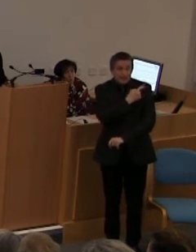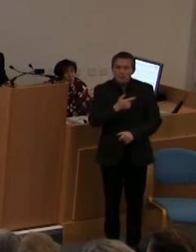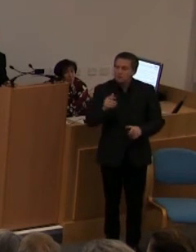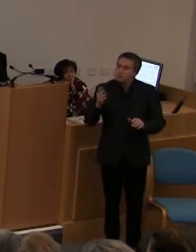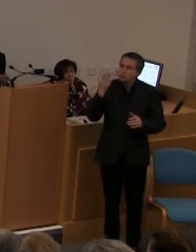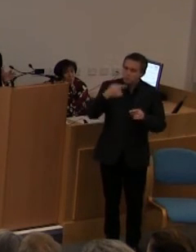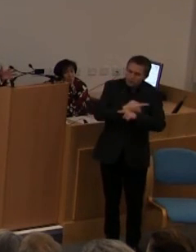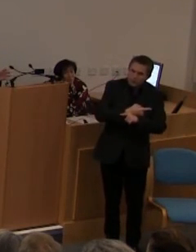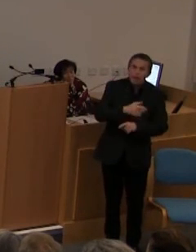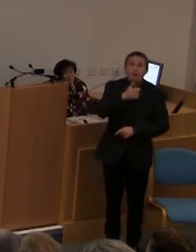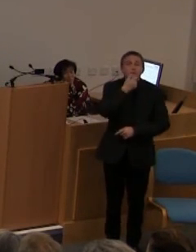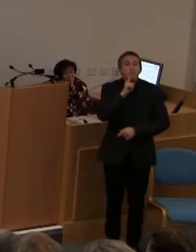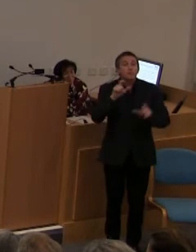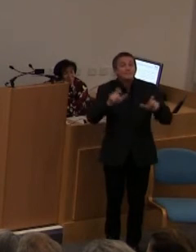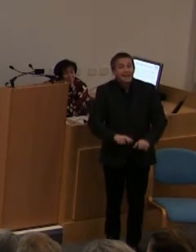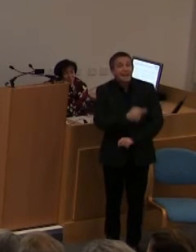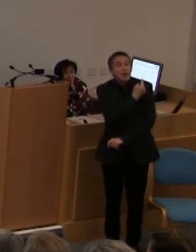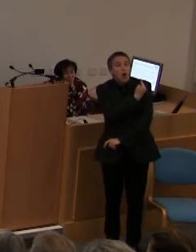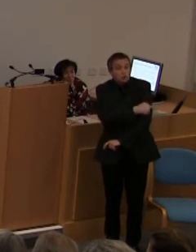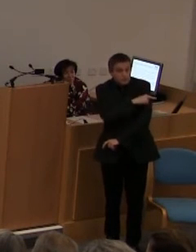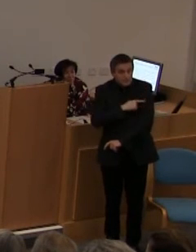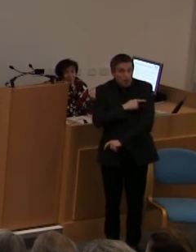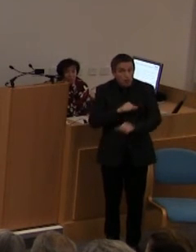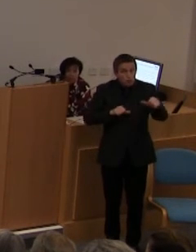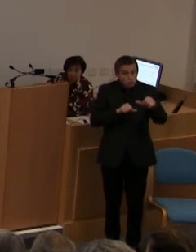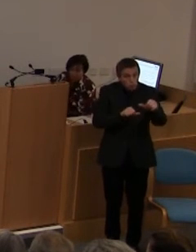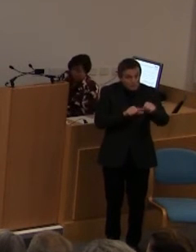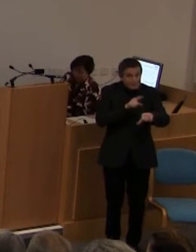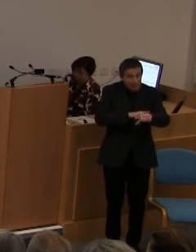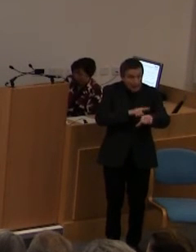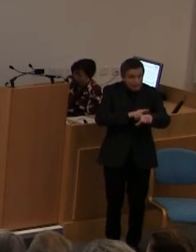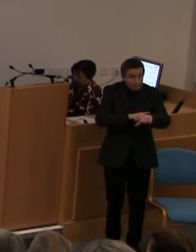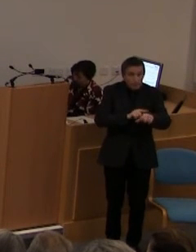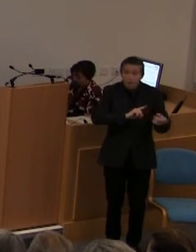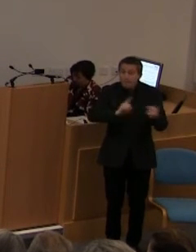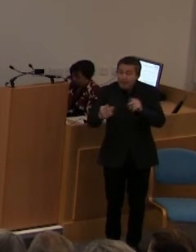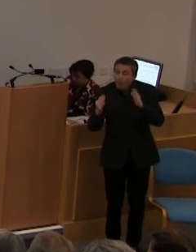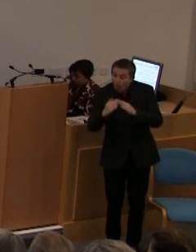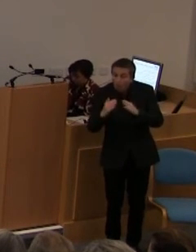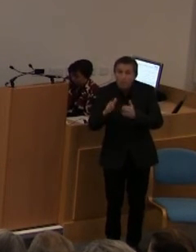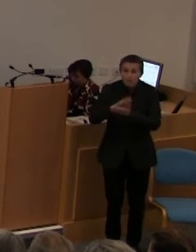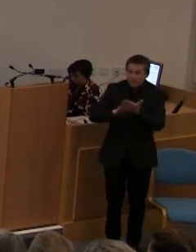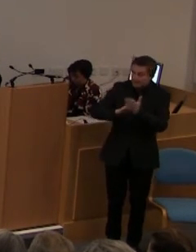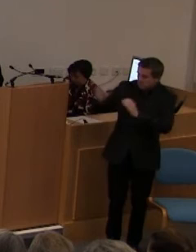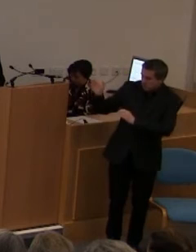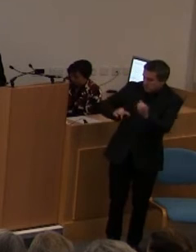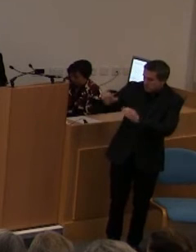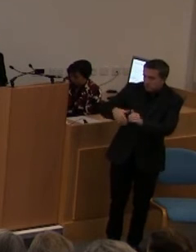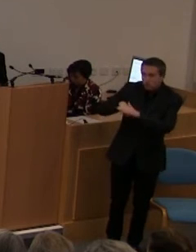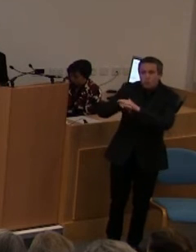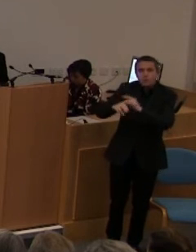in hospital shorter periods, so we'll need more support in the community to support people who need